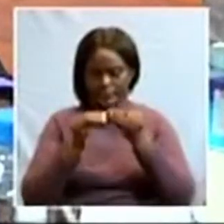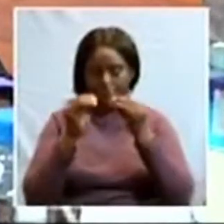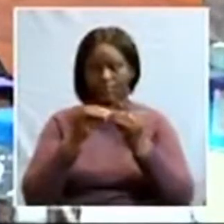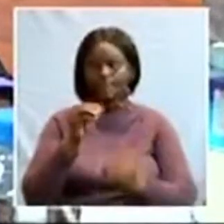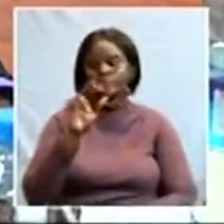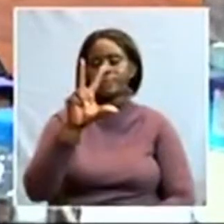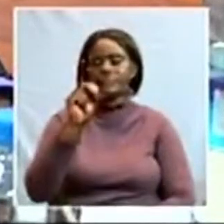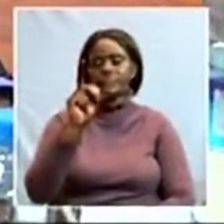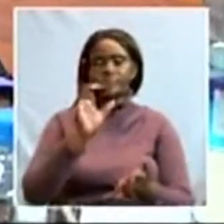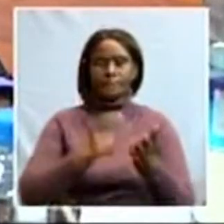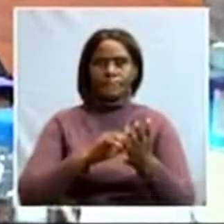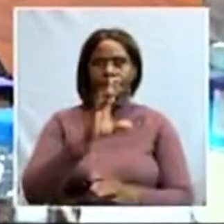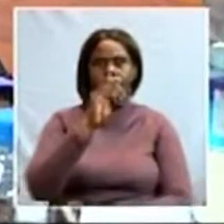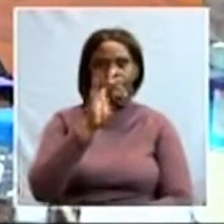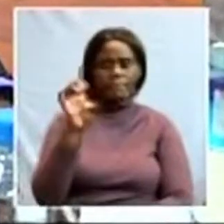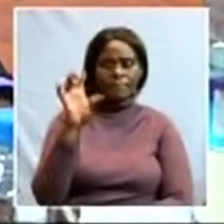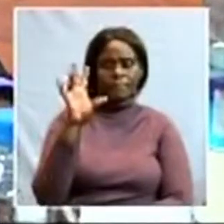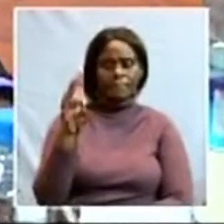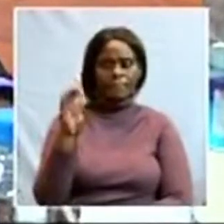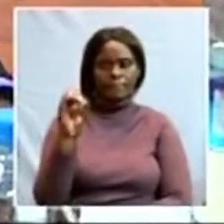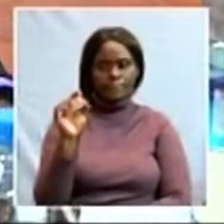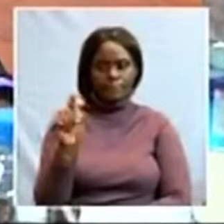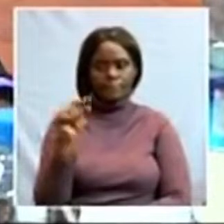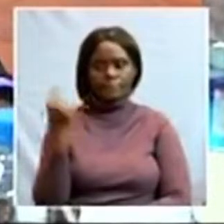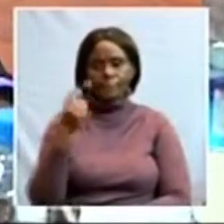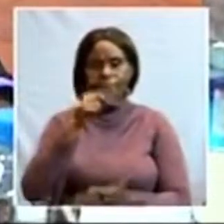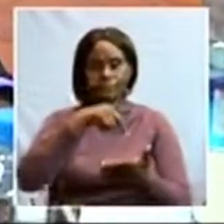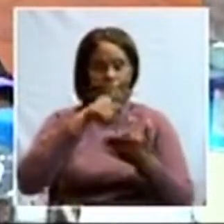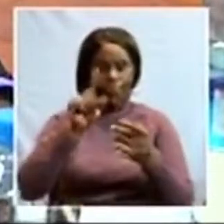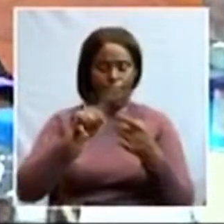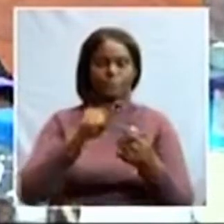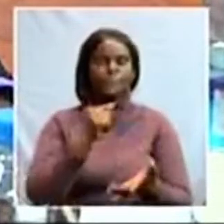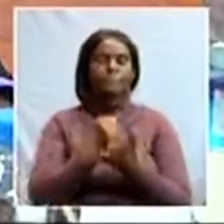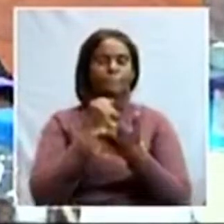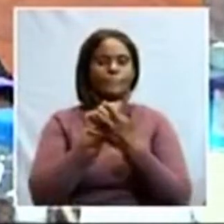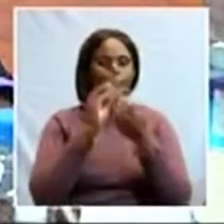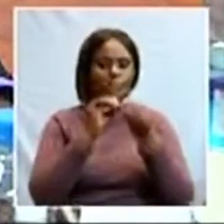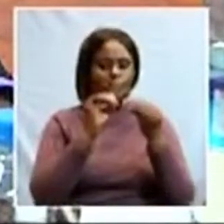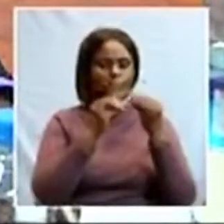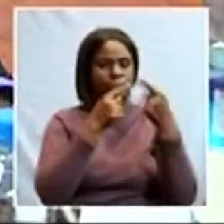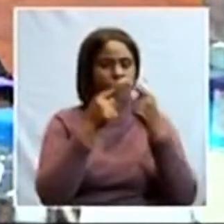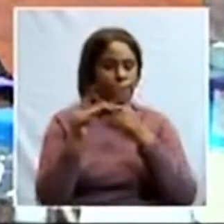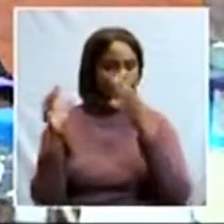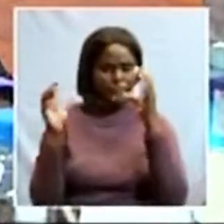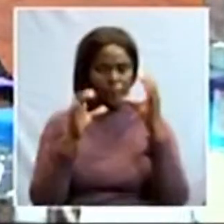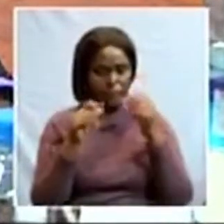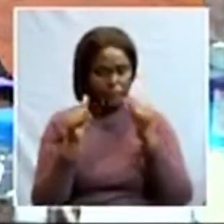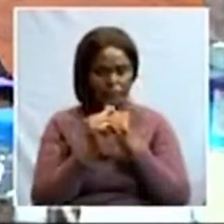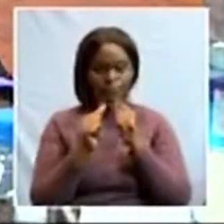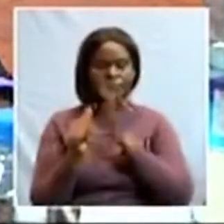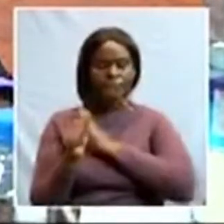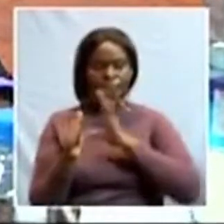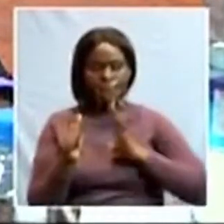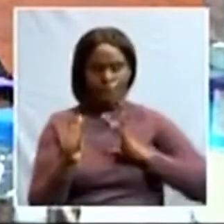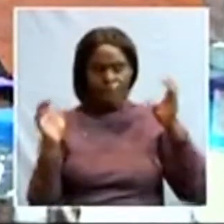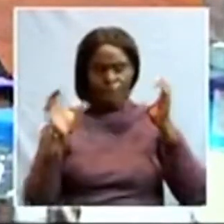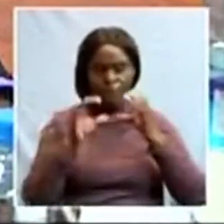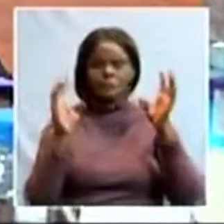to 30,770 were paid to facilitate various council and board committee